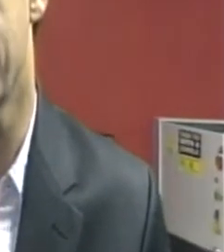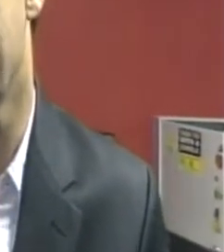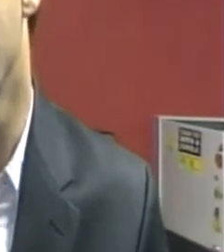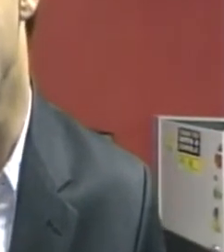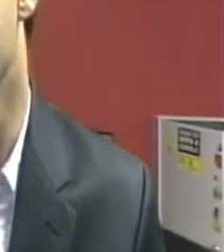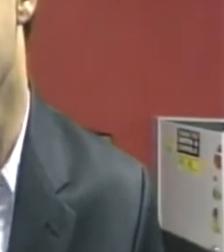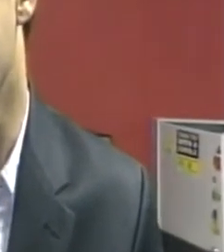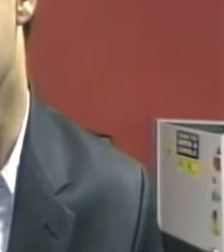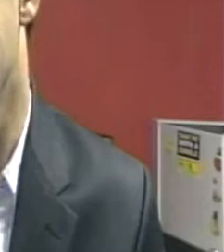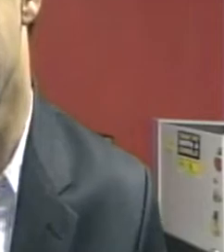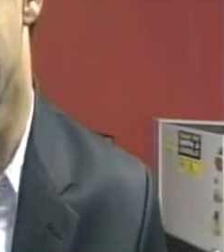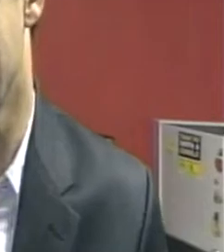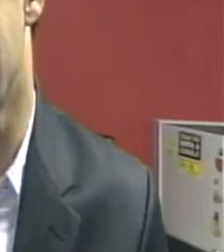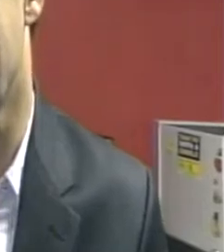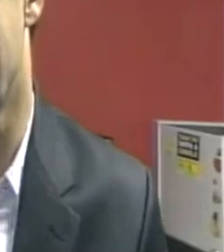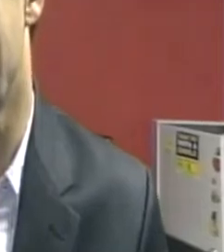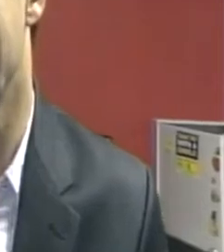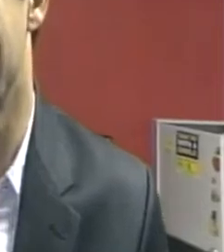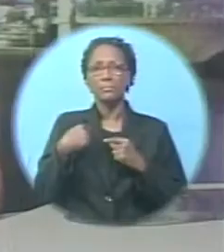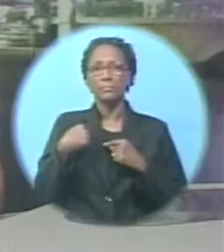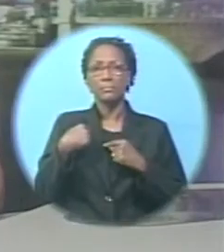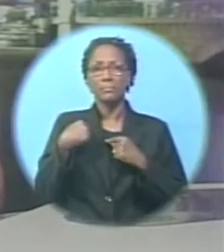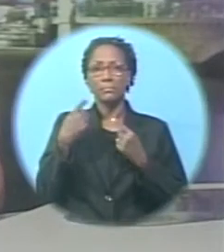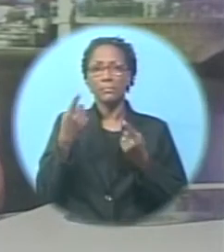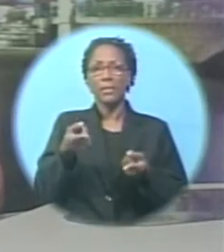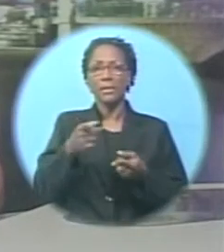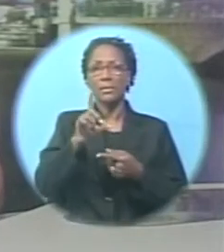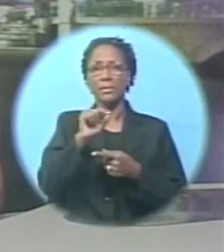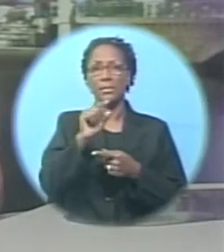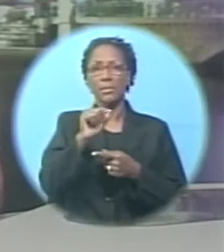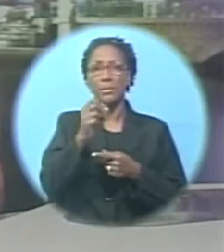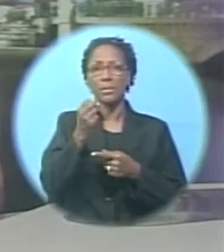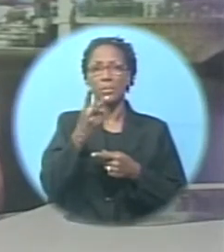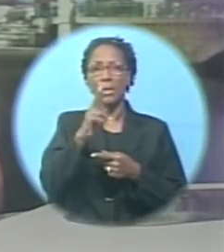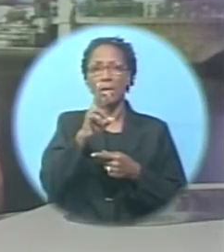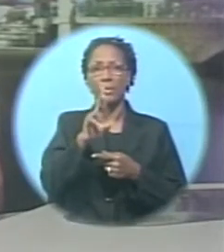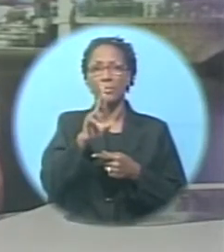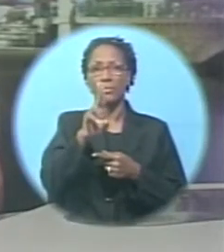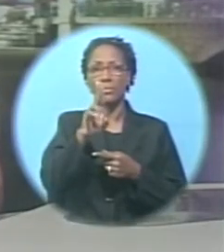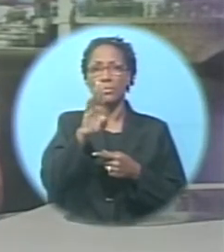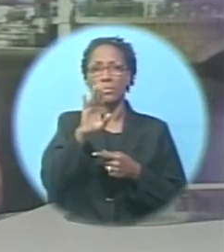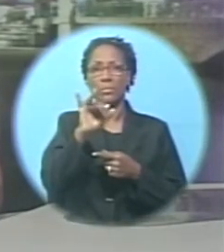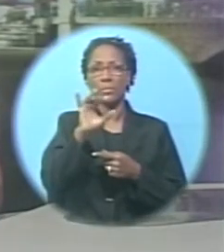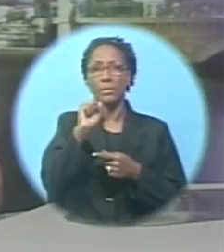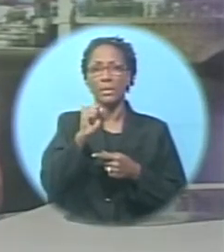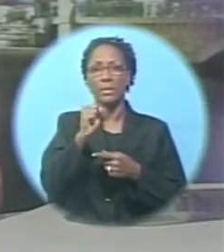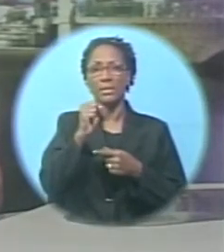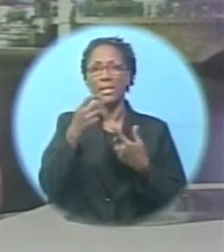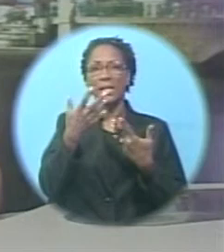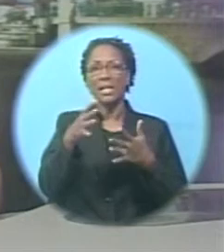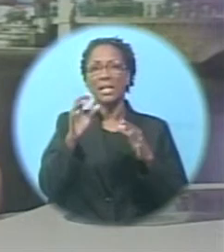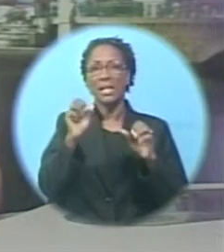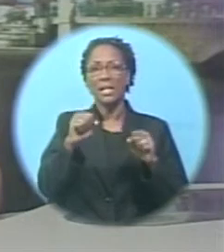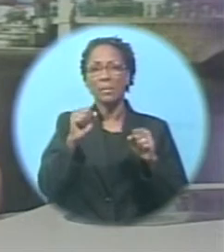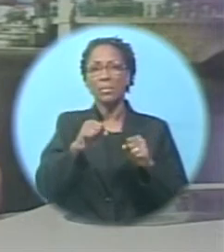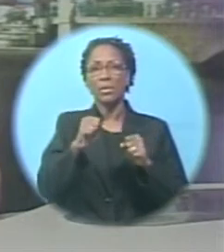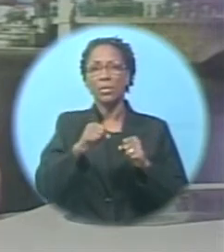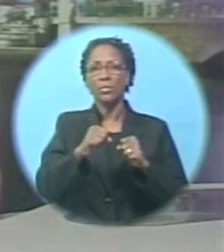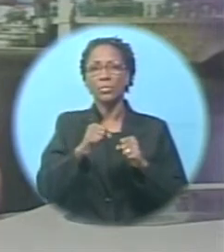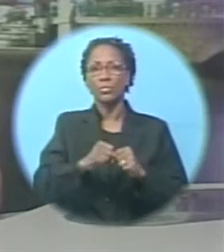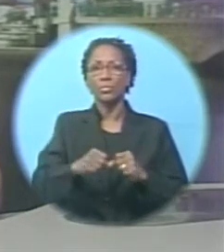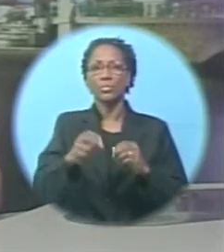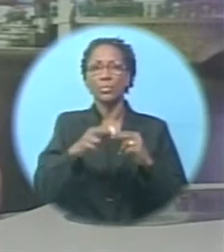by, say, May next year. Now, since 2012, Rubis has been able to increase its market share by just over